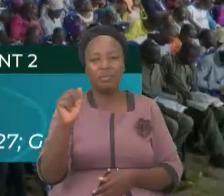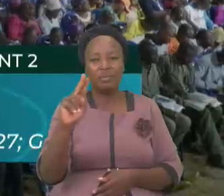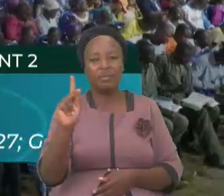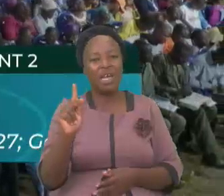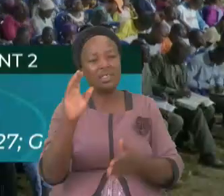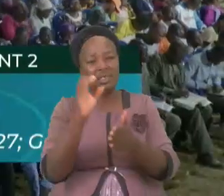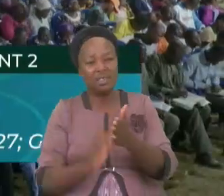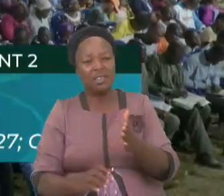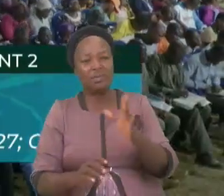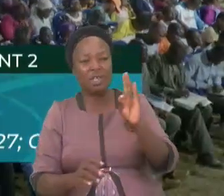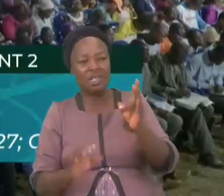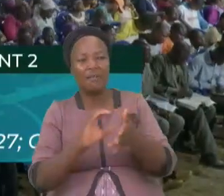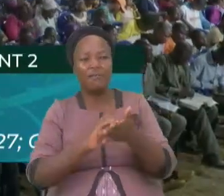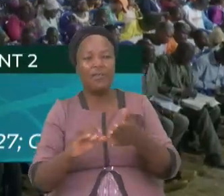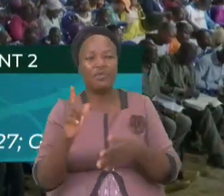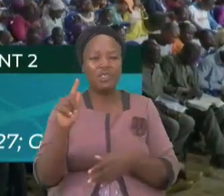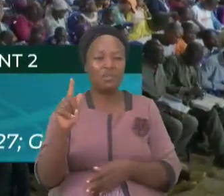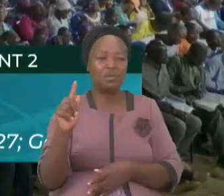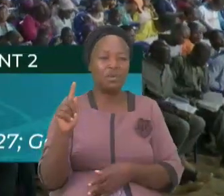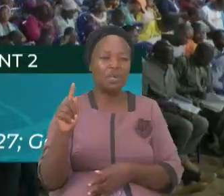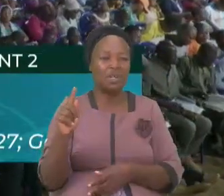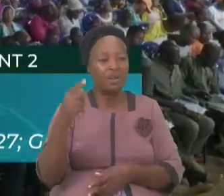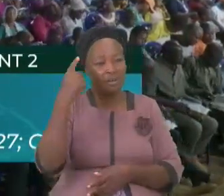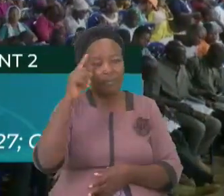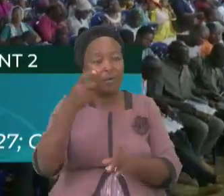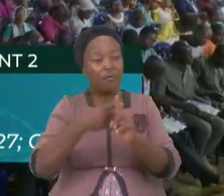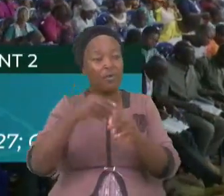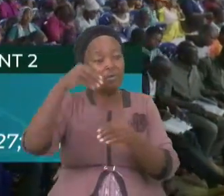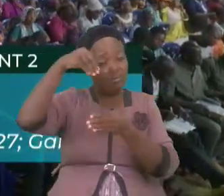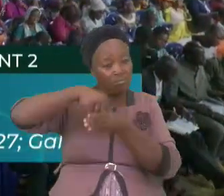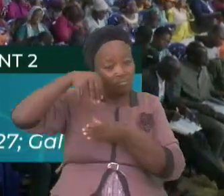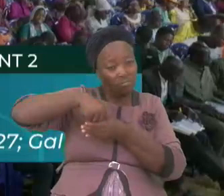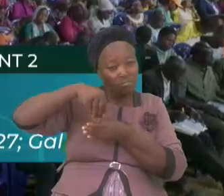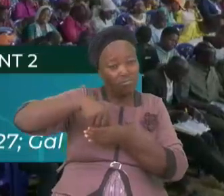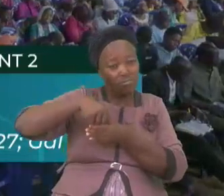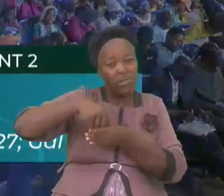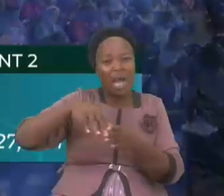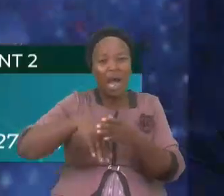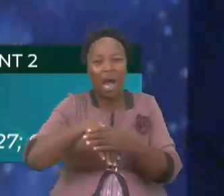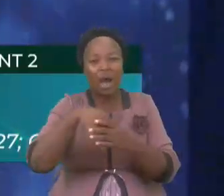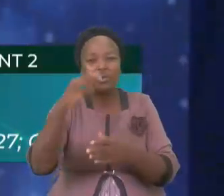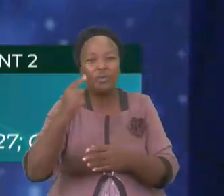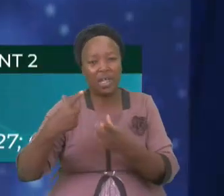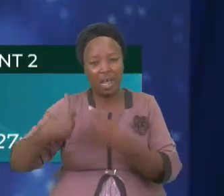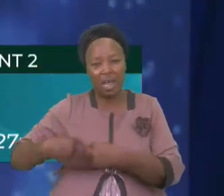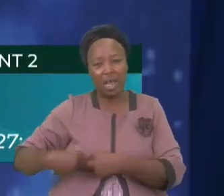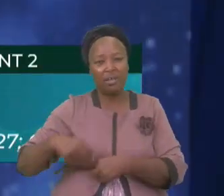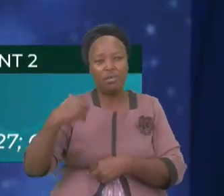within, out of the heart of men proceed evil